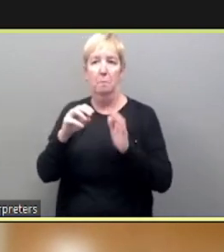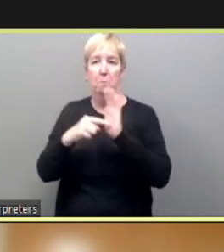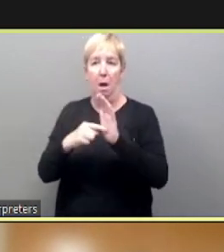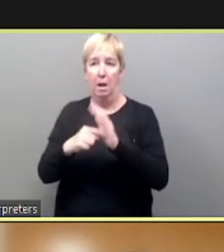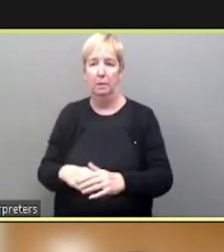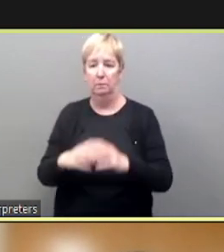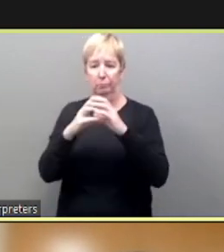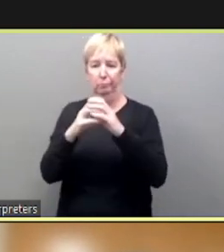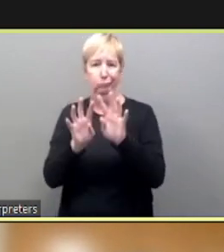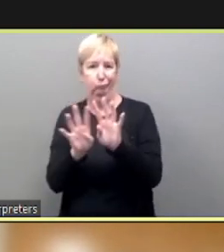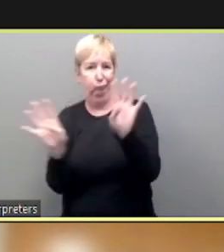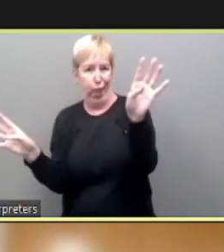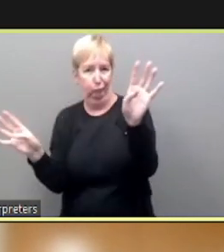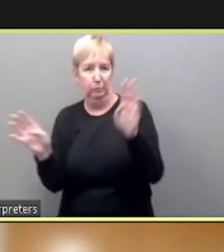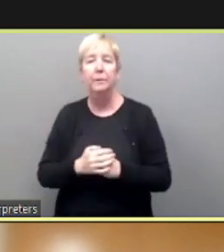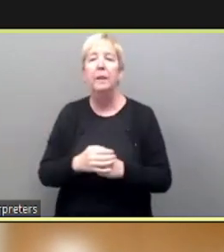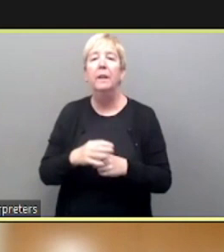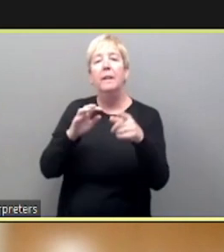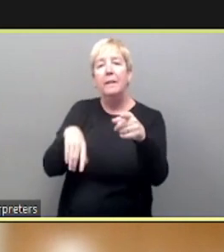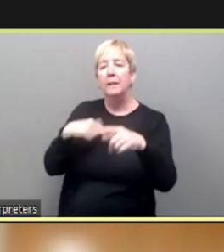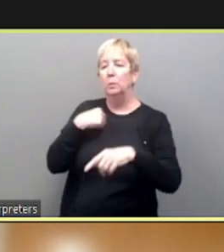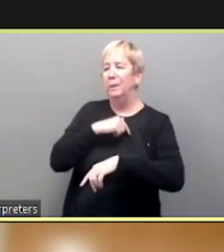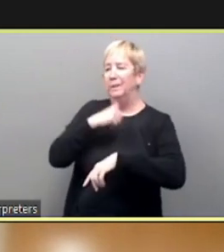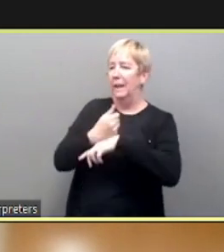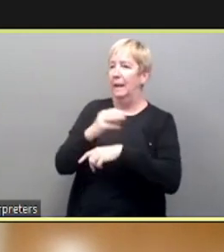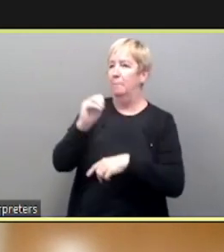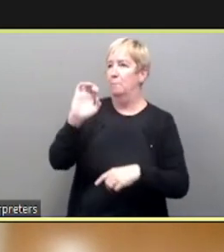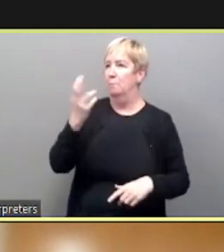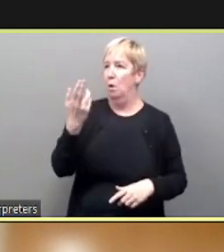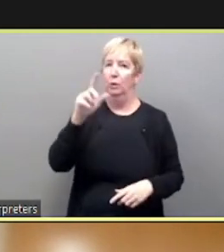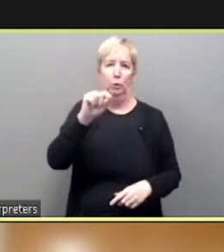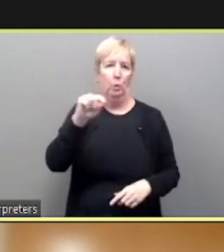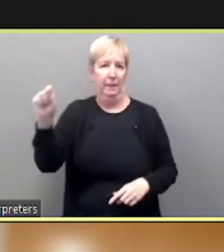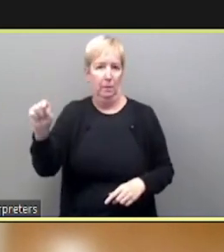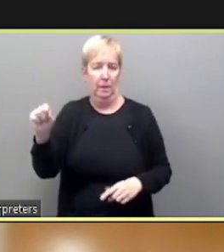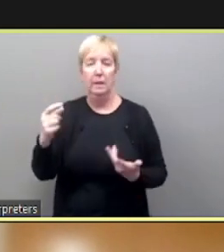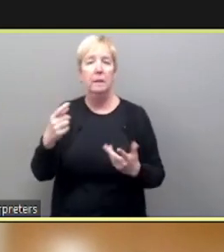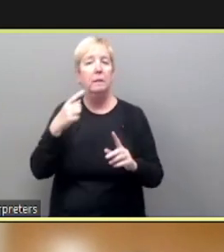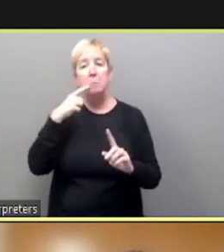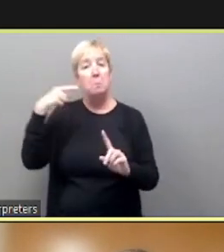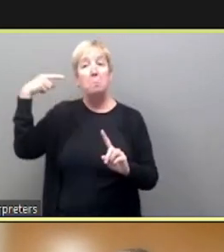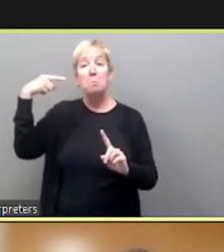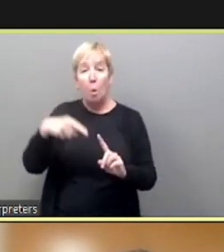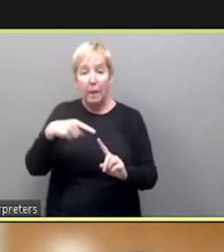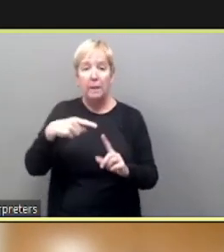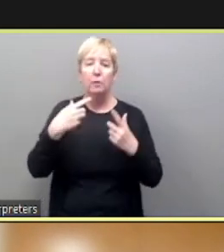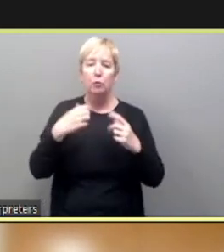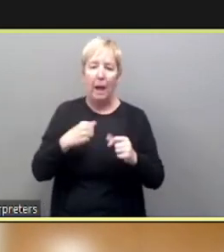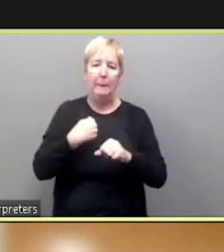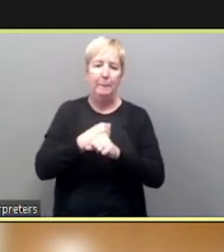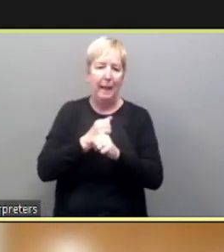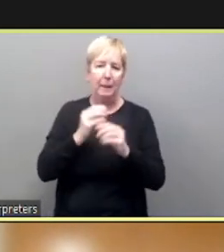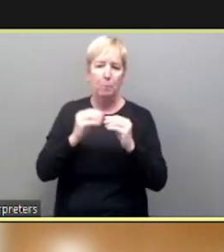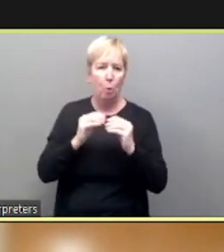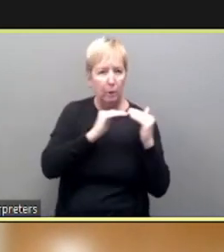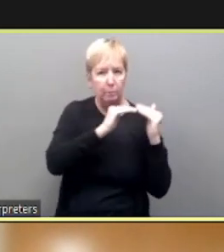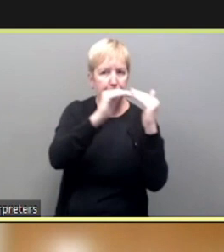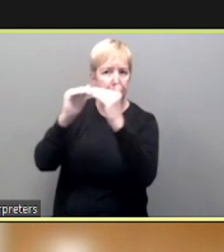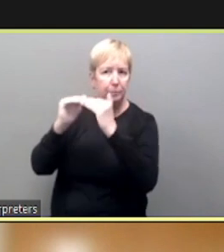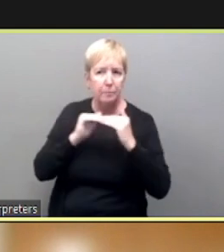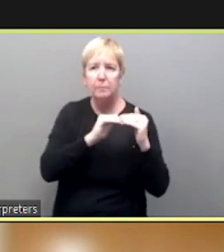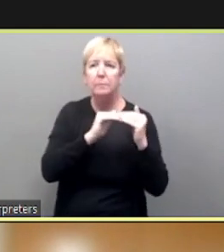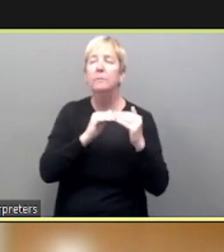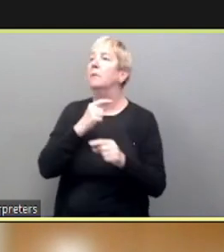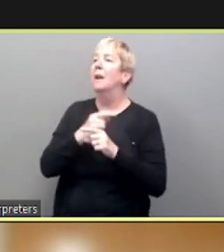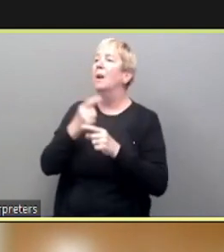in March of 2020 with the sole purpose of level loading the ICUs, meaning we didn't want one hospital,